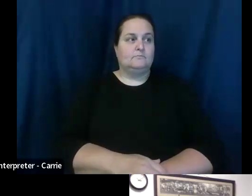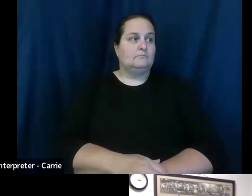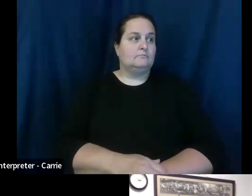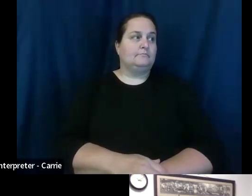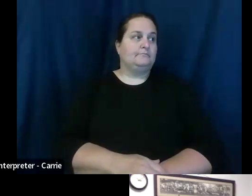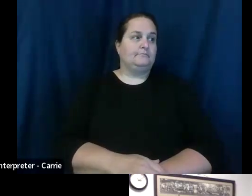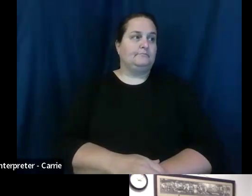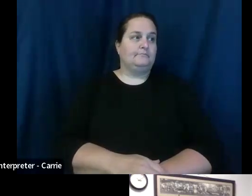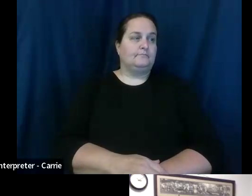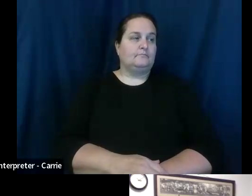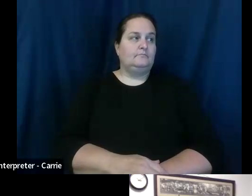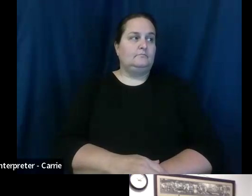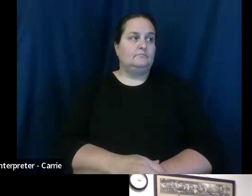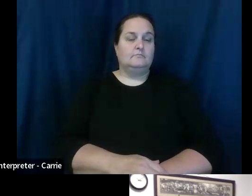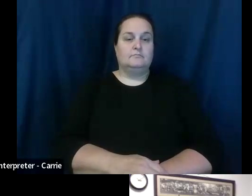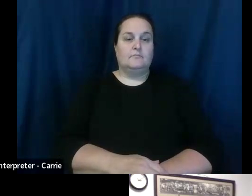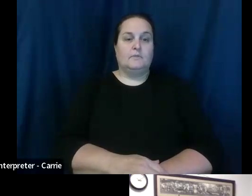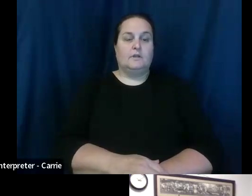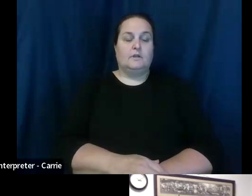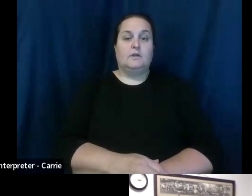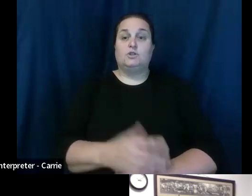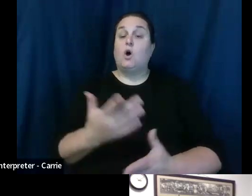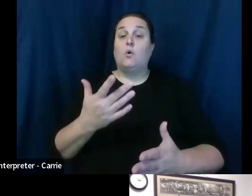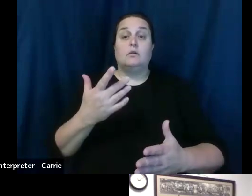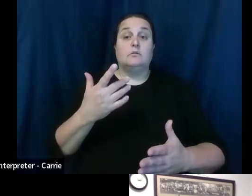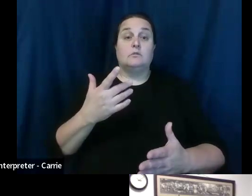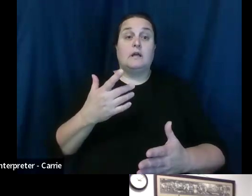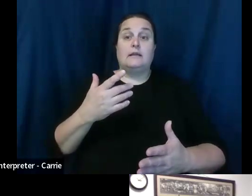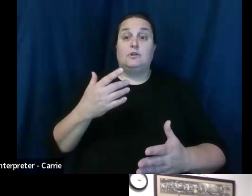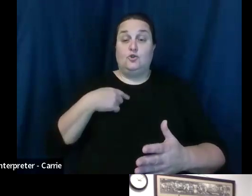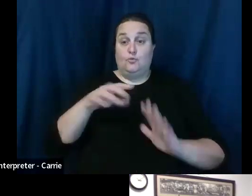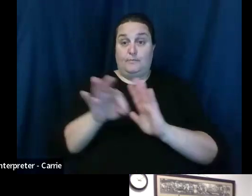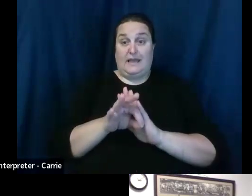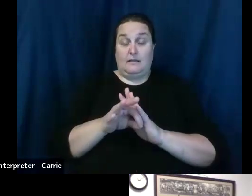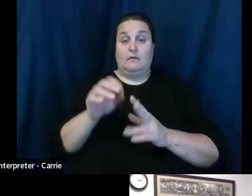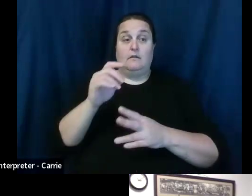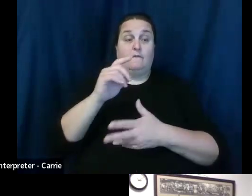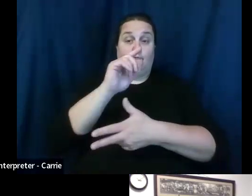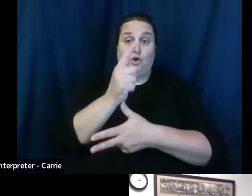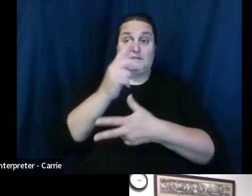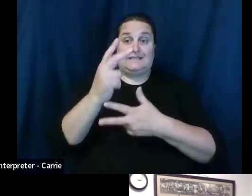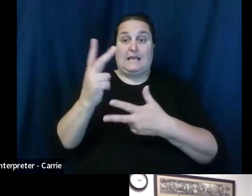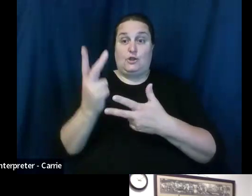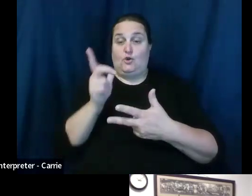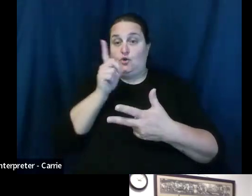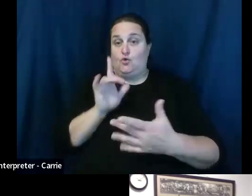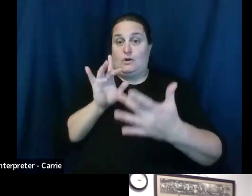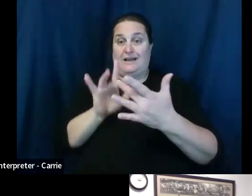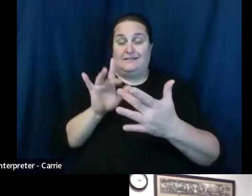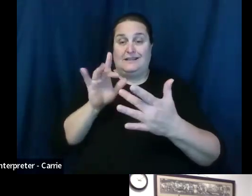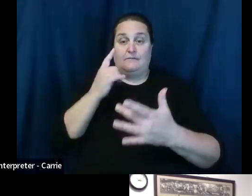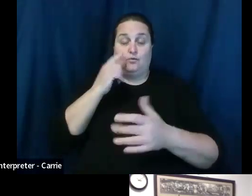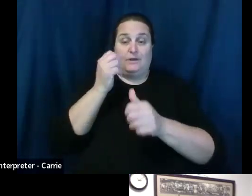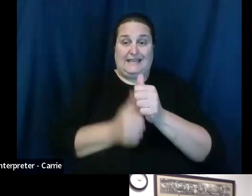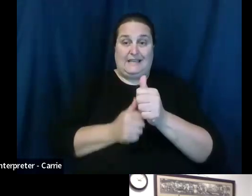work is that you have a first choice, second choice, and third choice for each of these